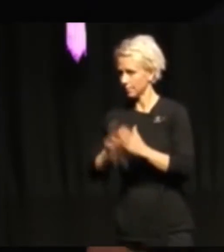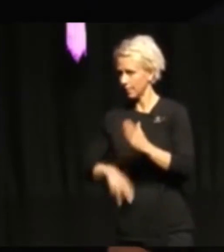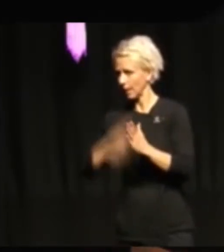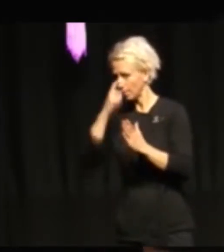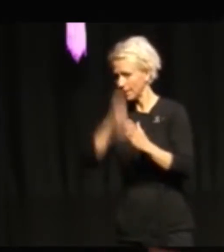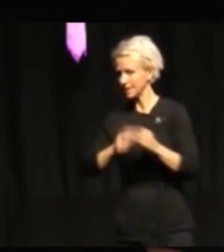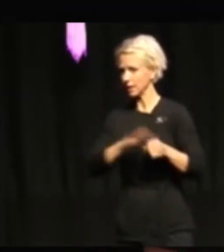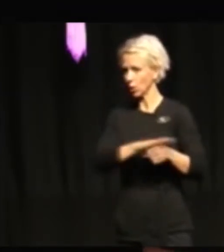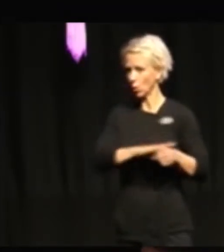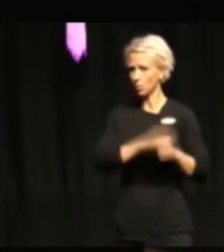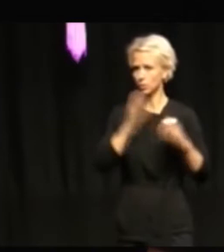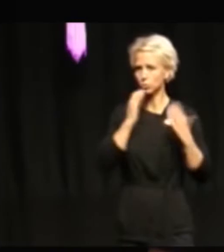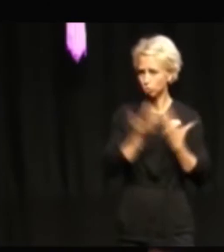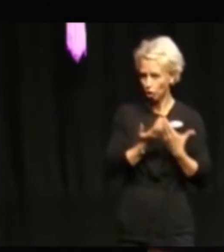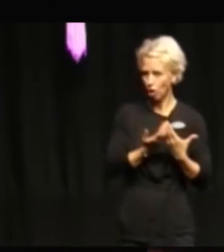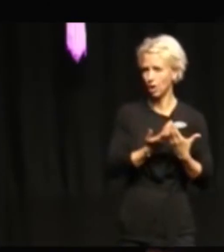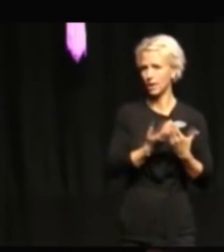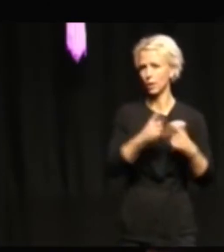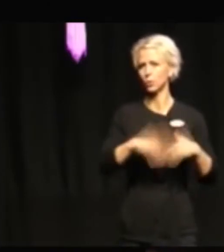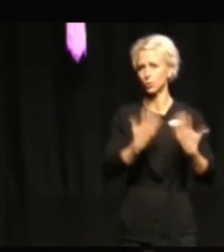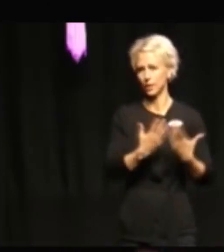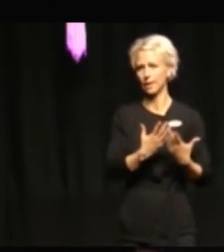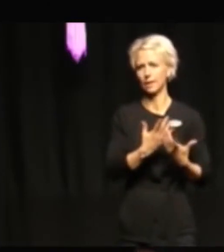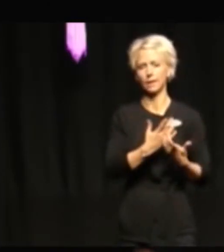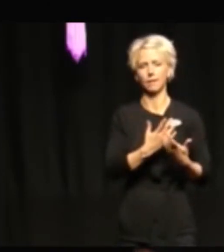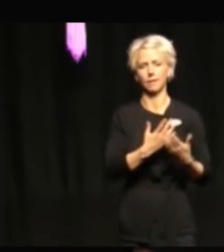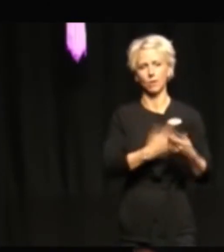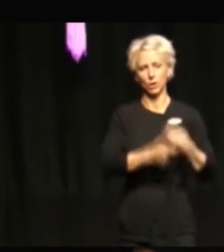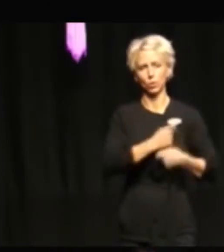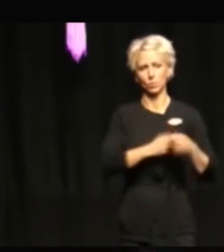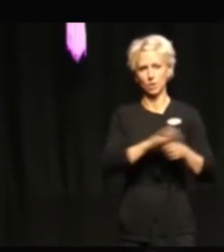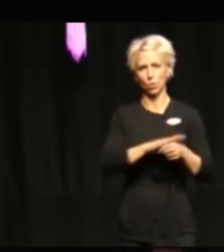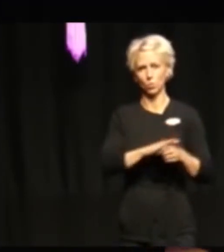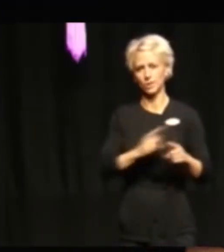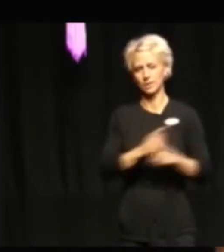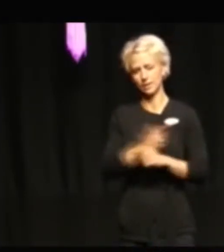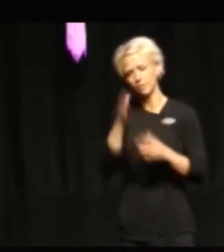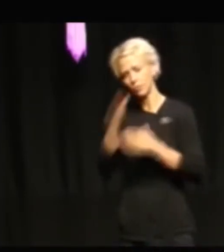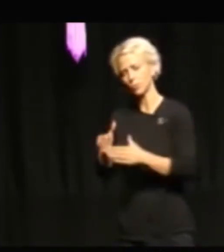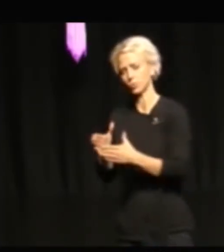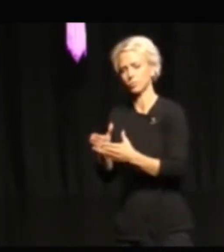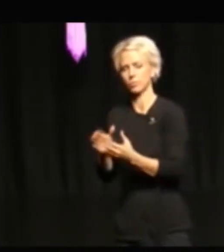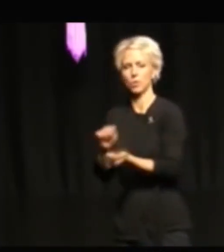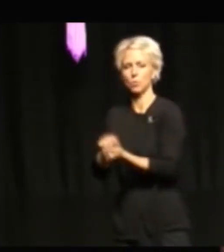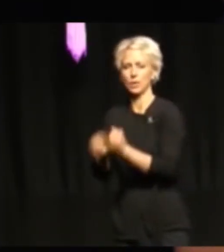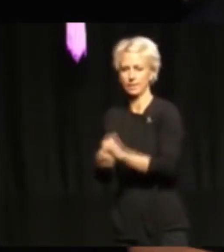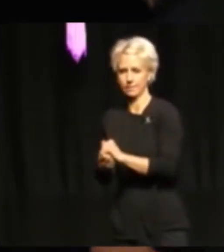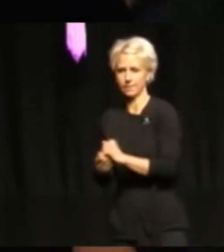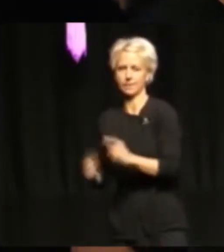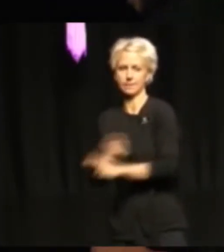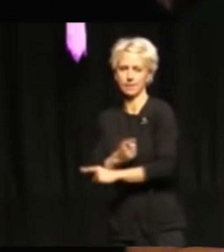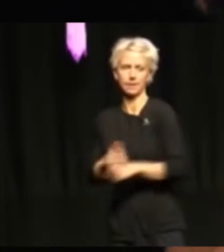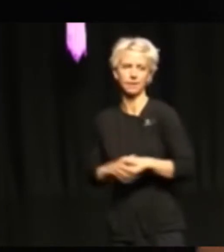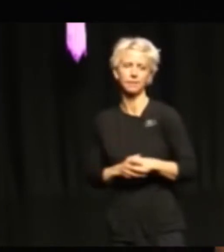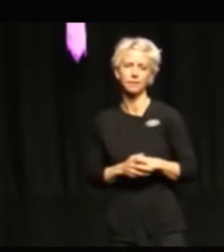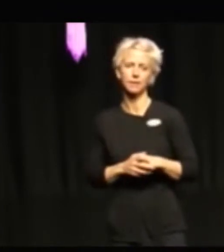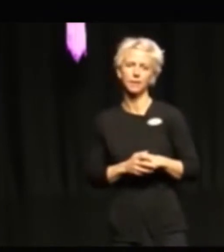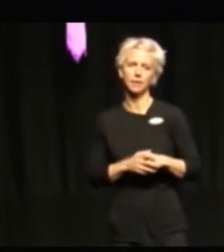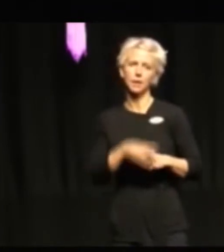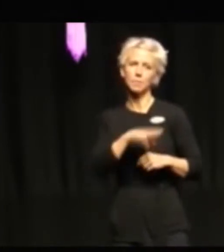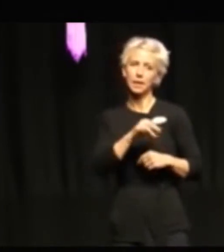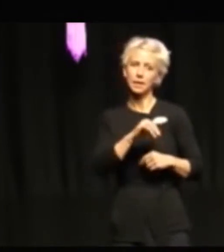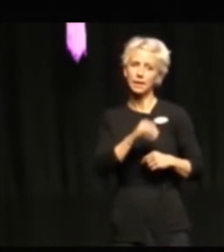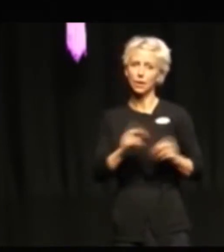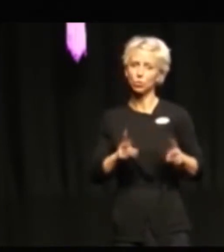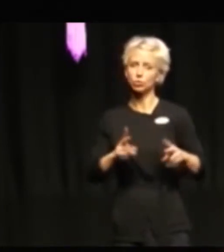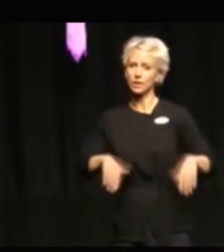Another thing about this justiciability is the third part that Maria also talked about, when